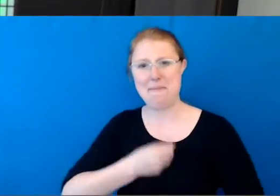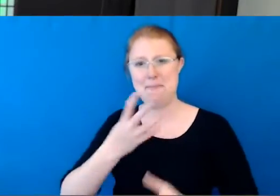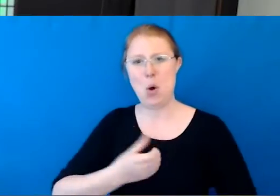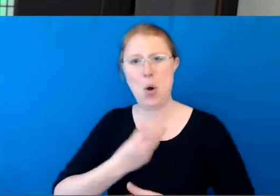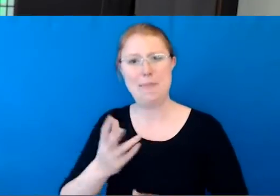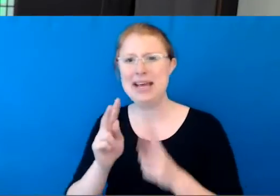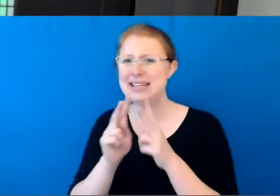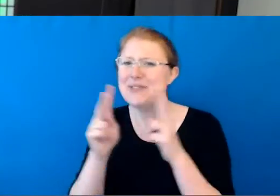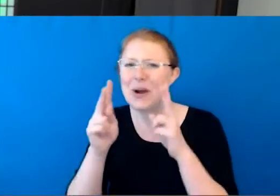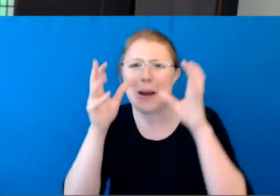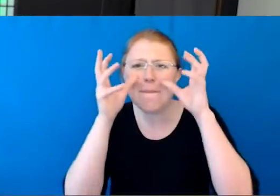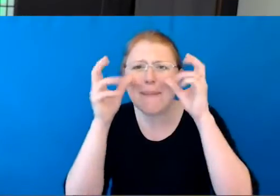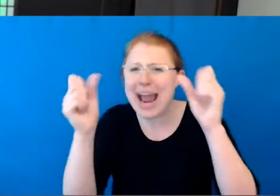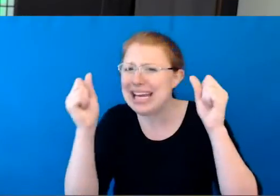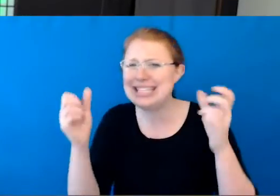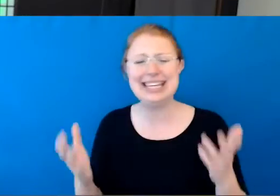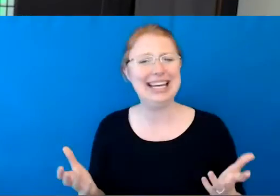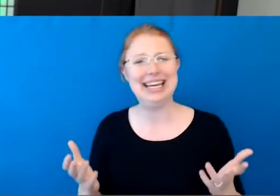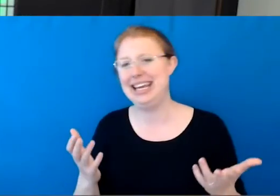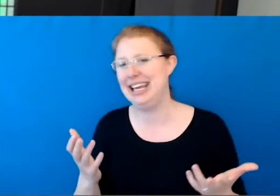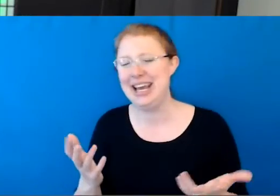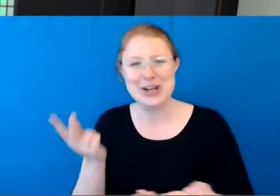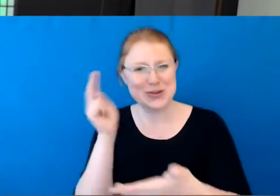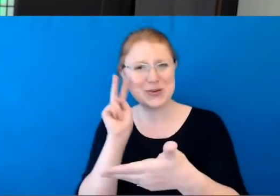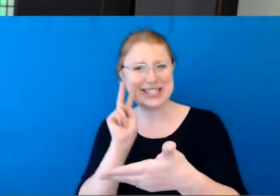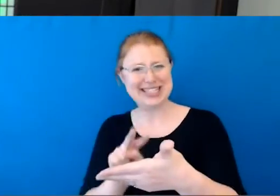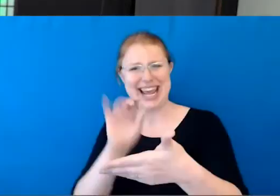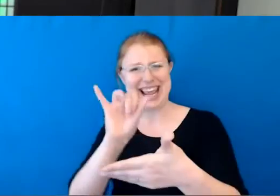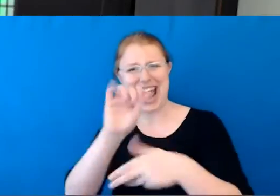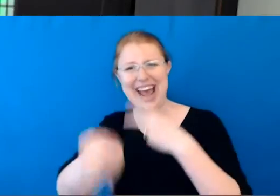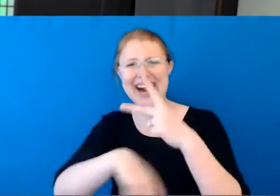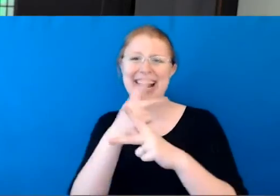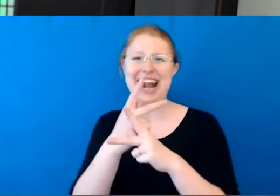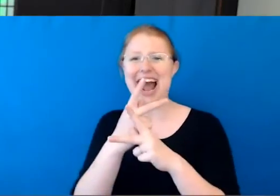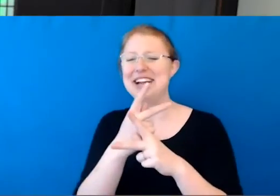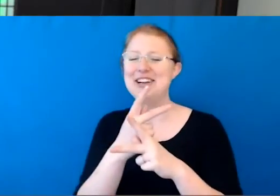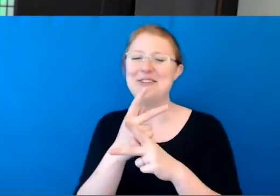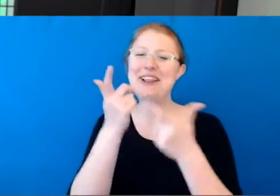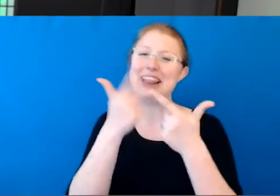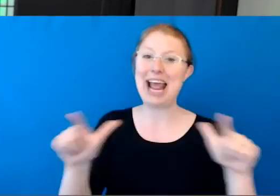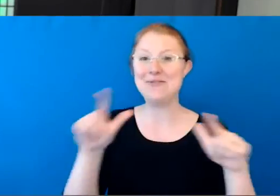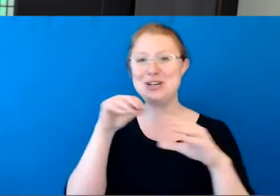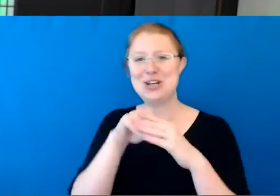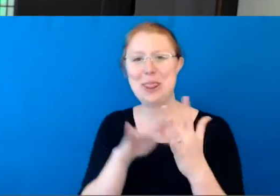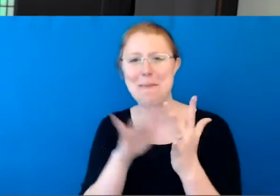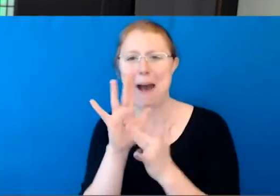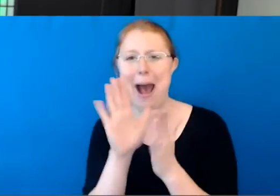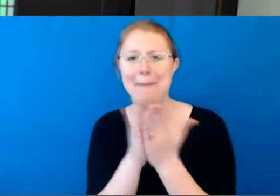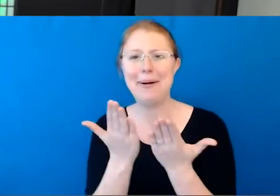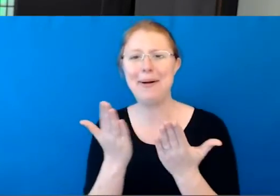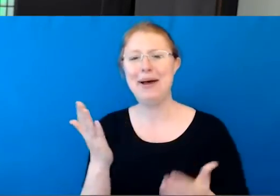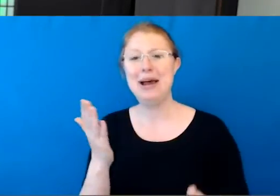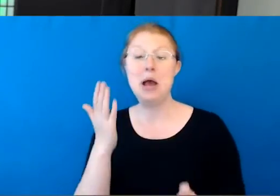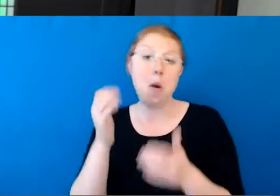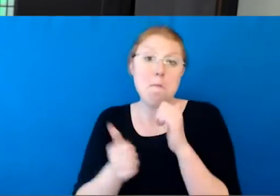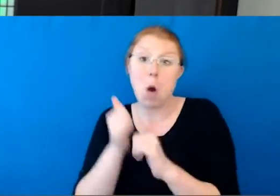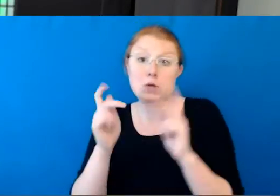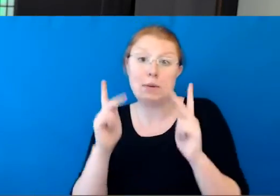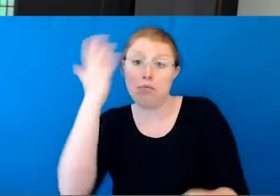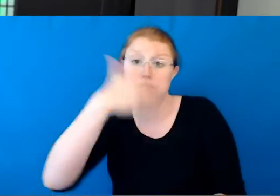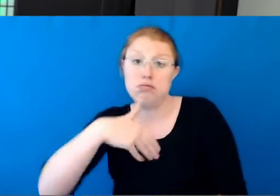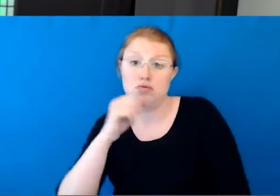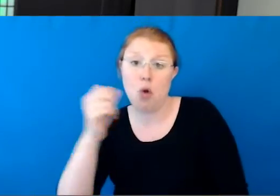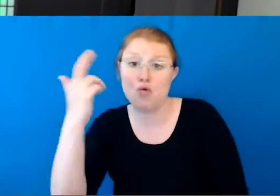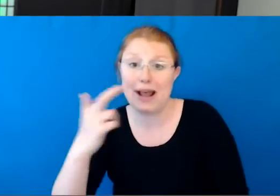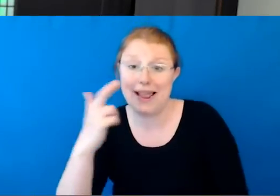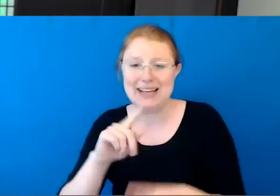things just kind of stuck in the Bible when most people wouldn't even realize it. But God just does